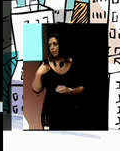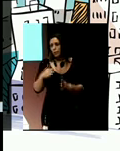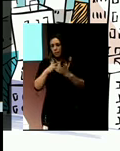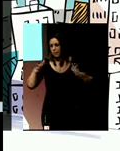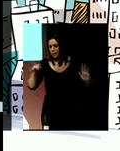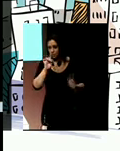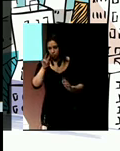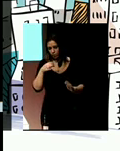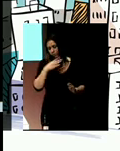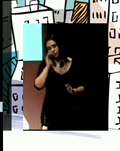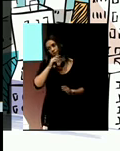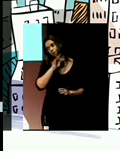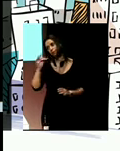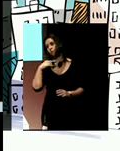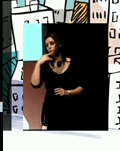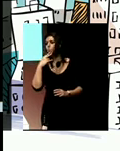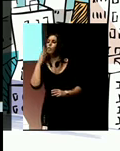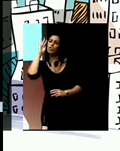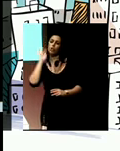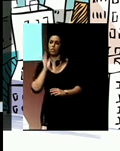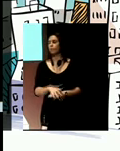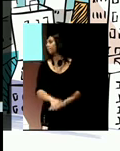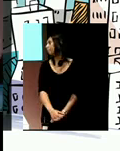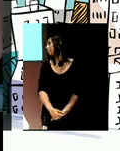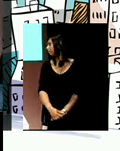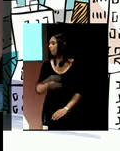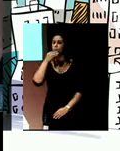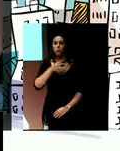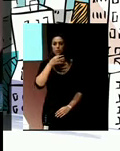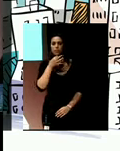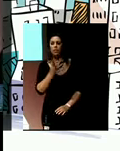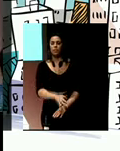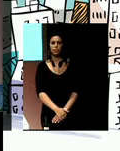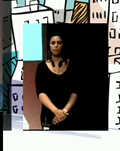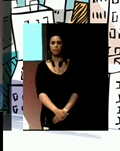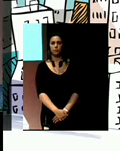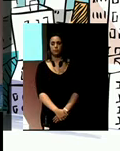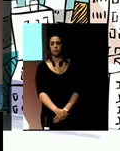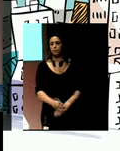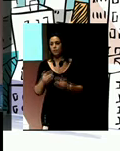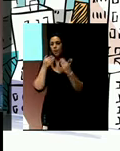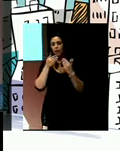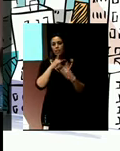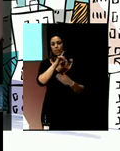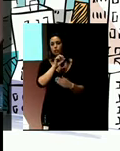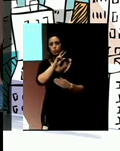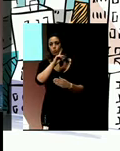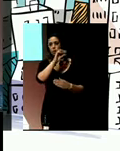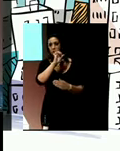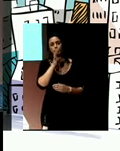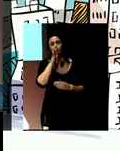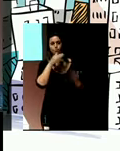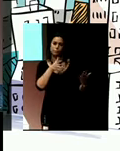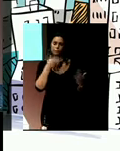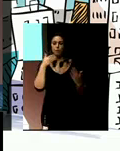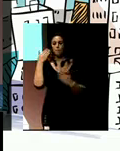tourist destination. Noelia, you have the floor. Good afternoon. Thank you, Lourdes, for